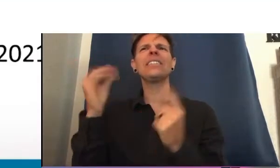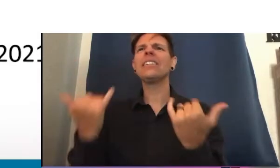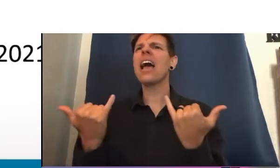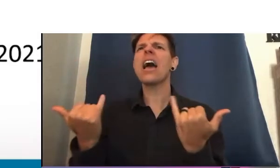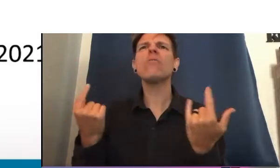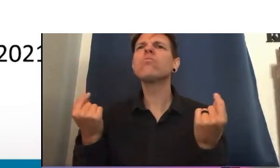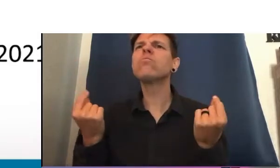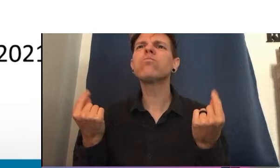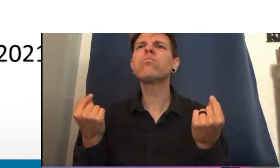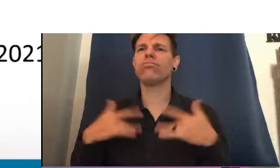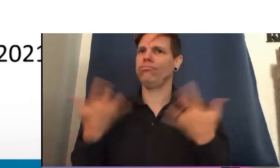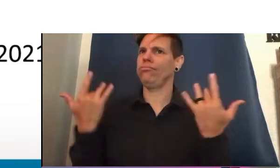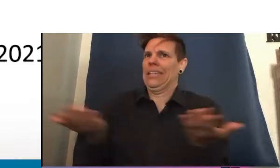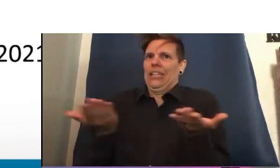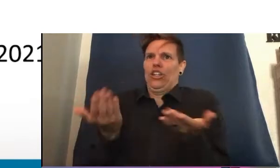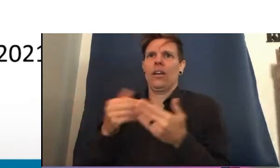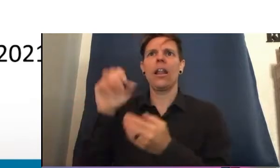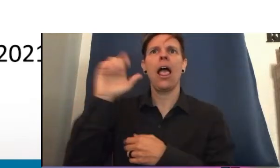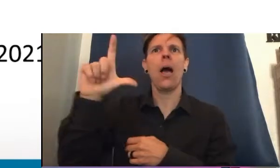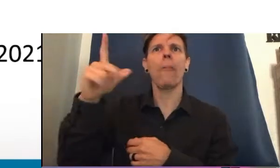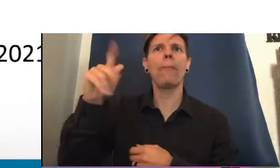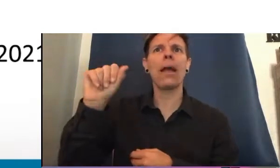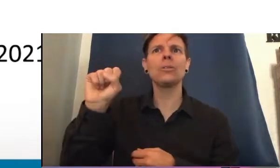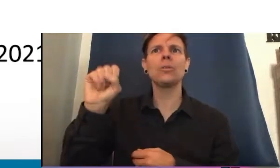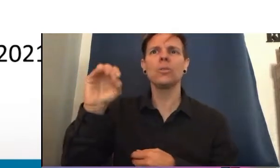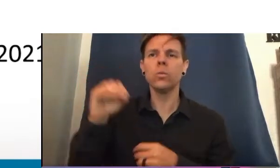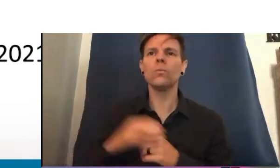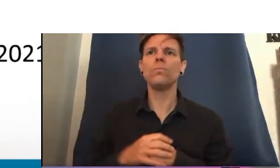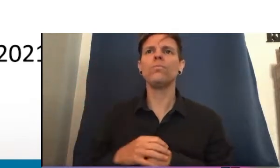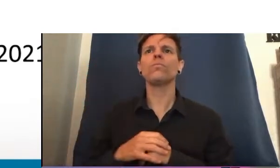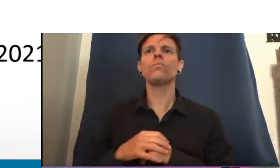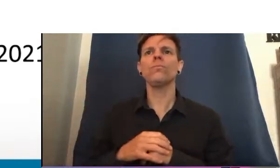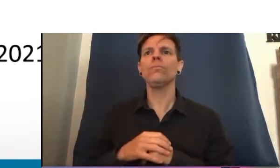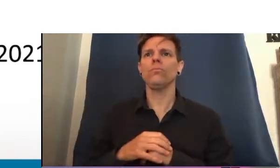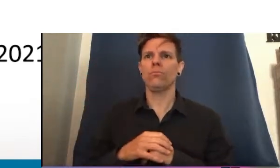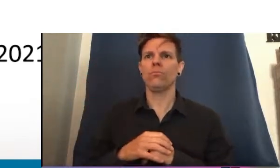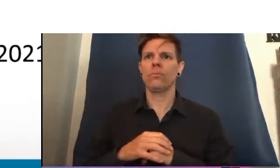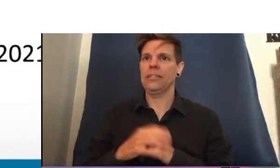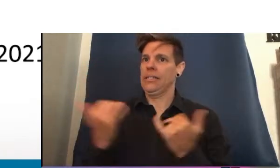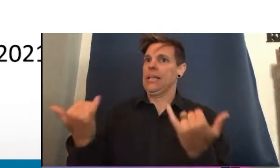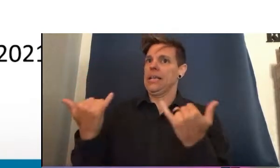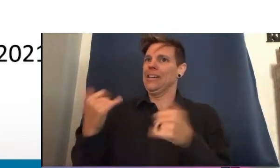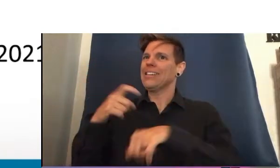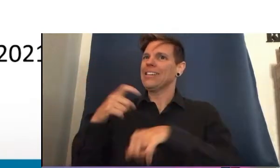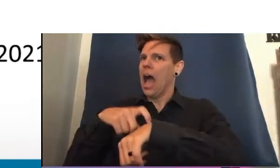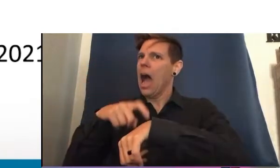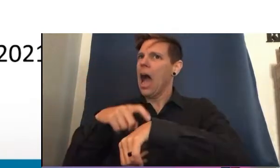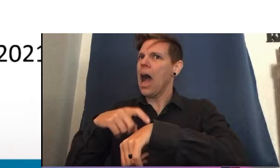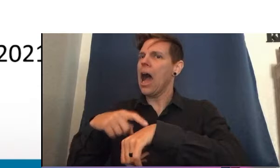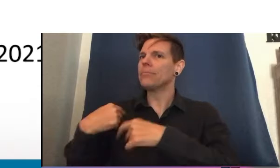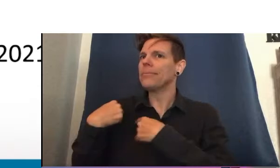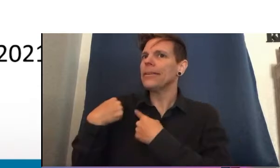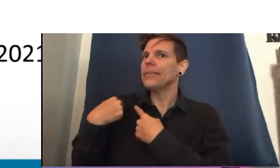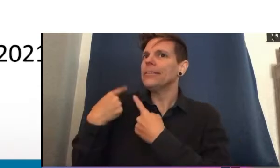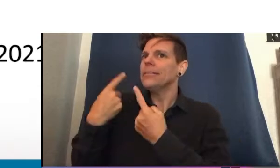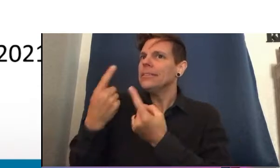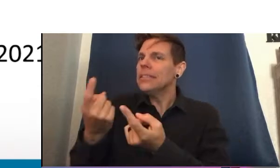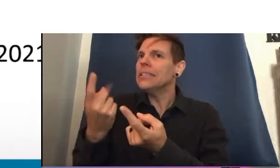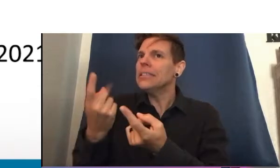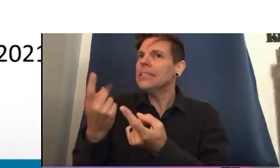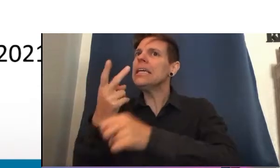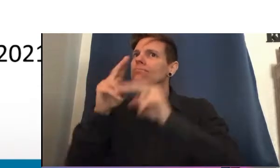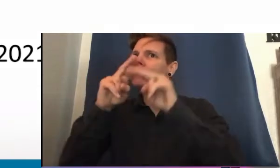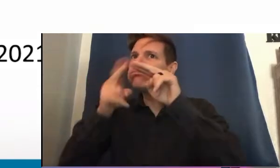is, where we are is that after a period of decline that went into early July, the volume of cases has